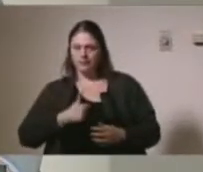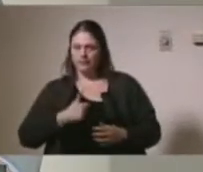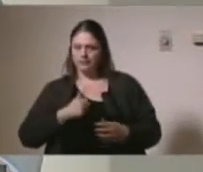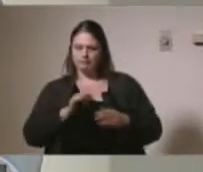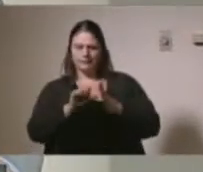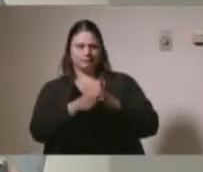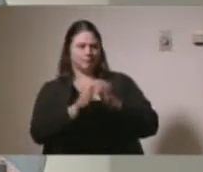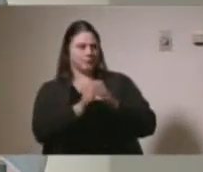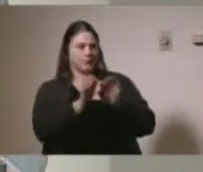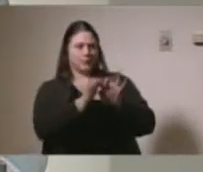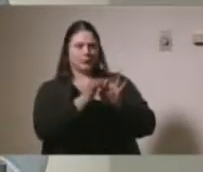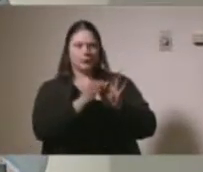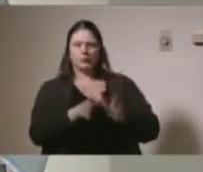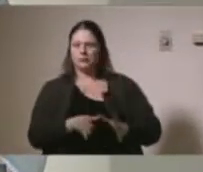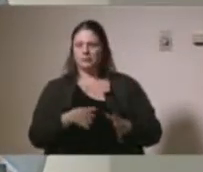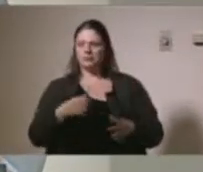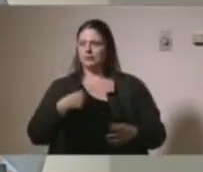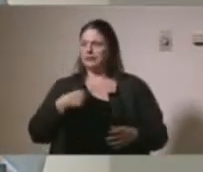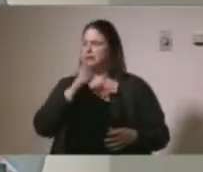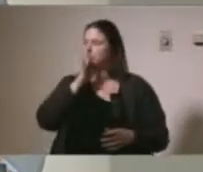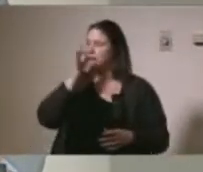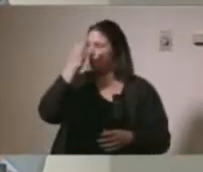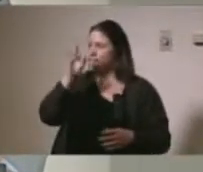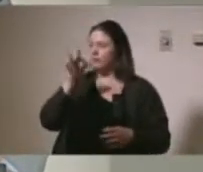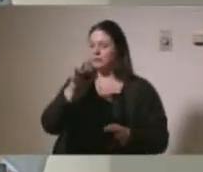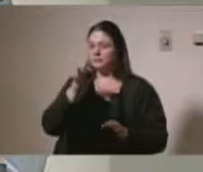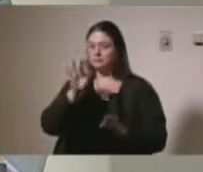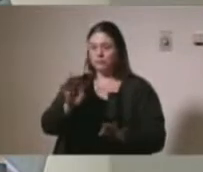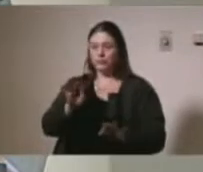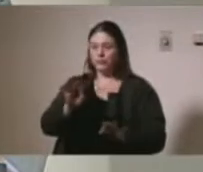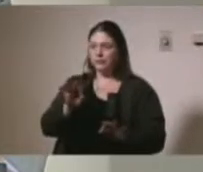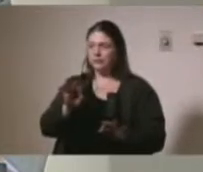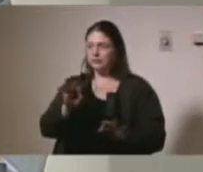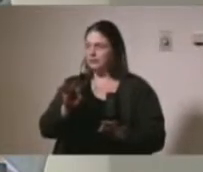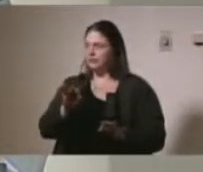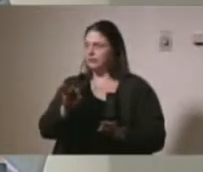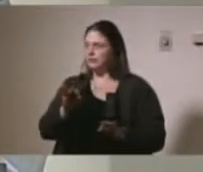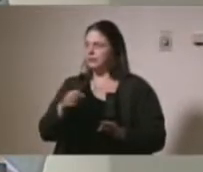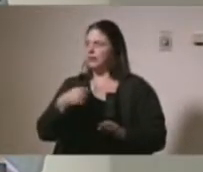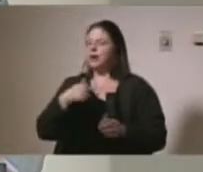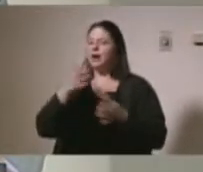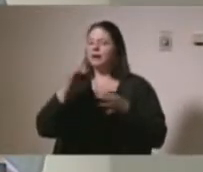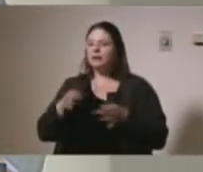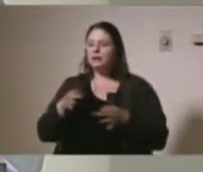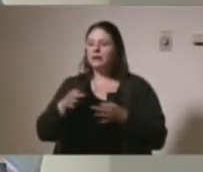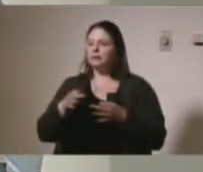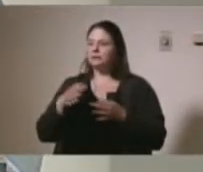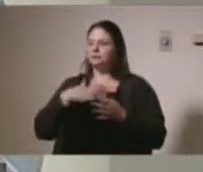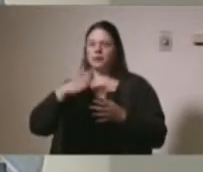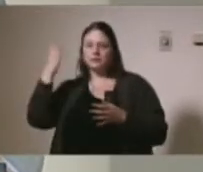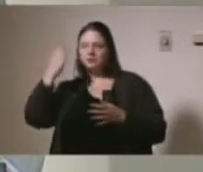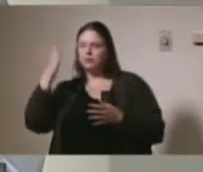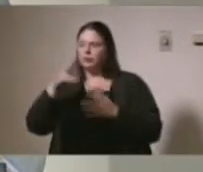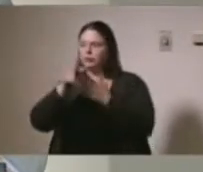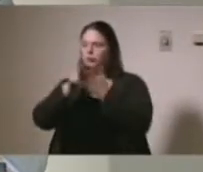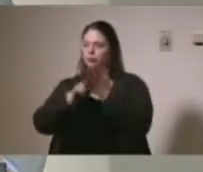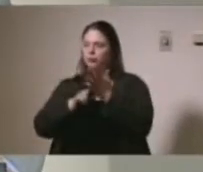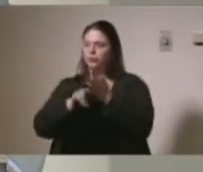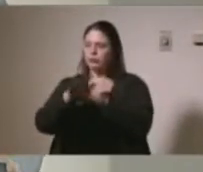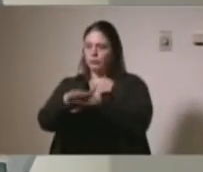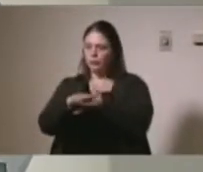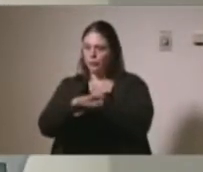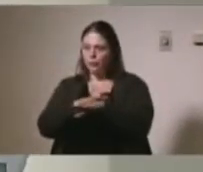I am not, I don't speak French very well, so today I decided to read very slowly my speech or my